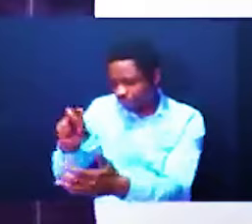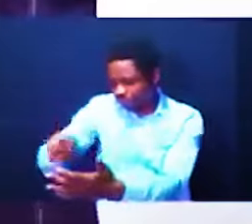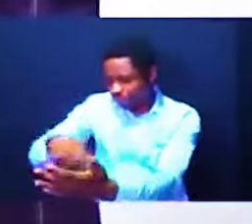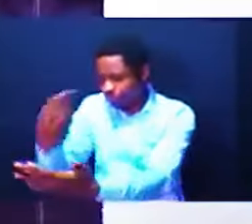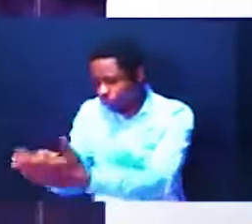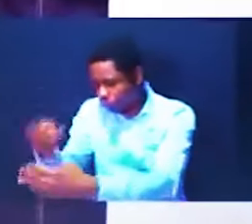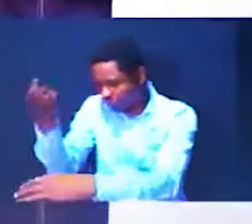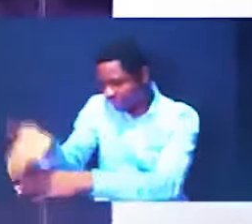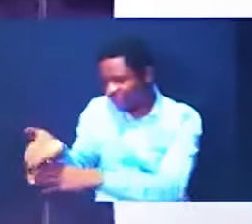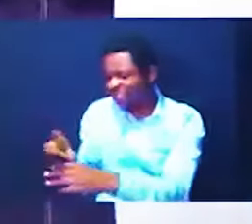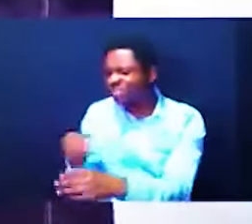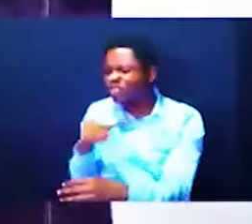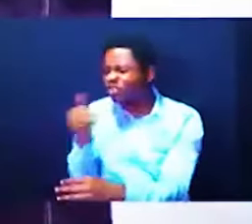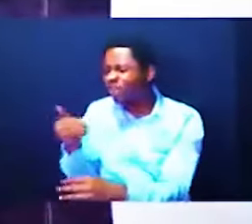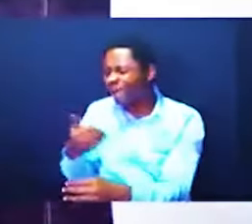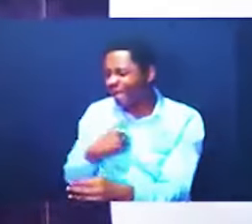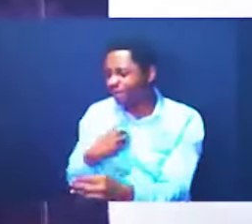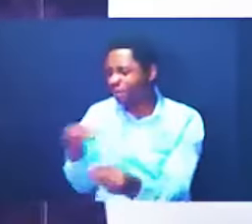But